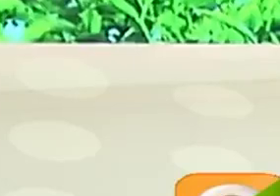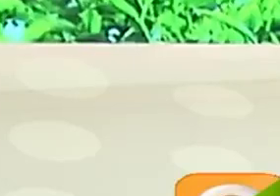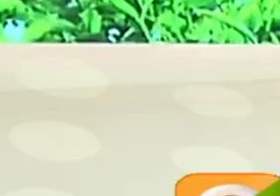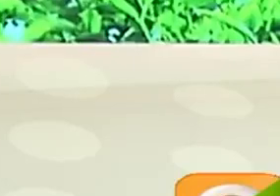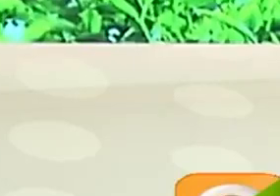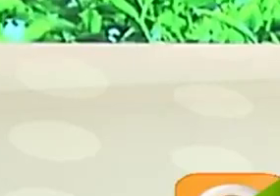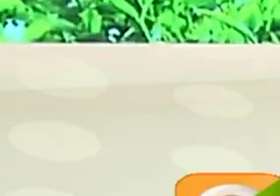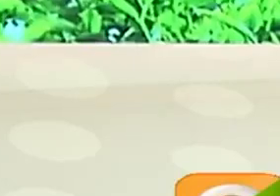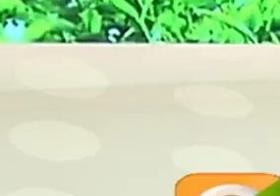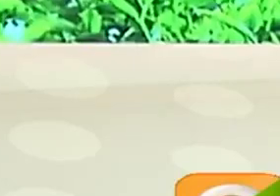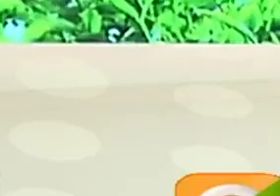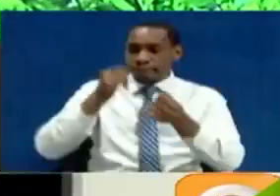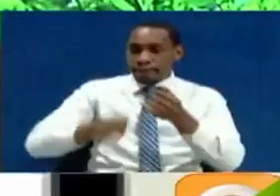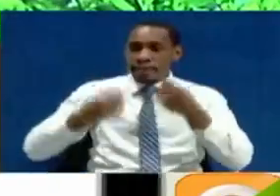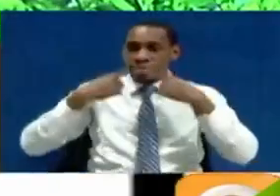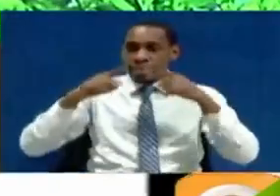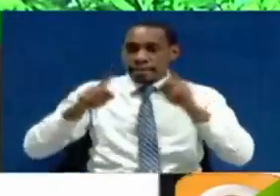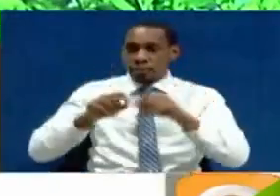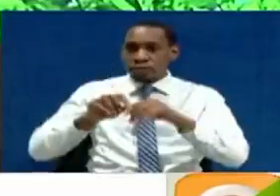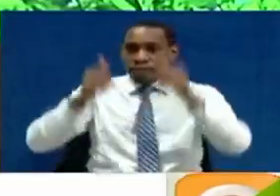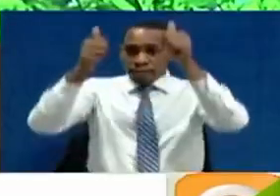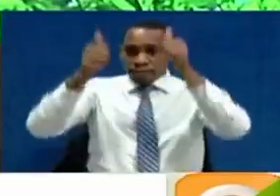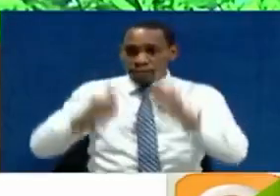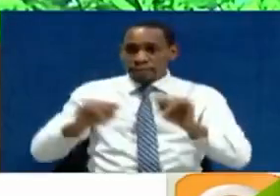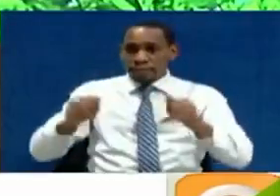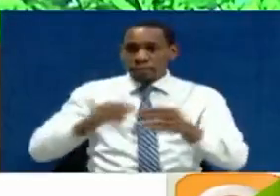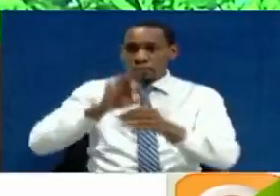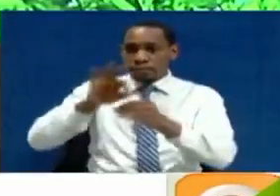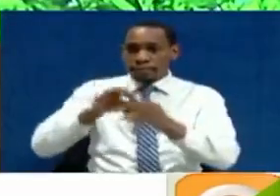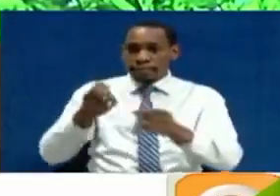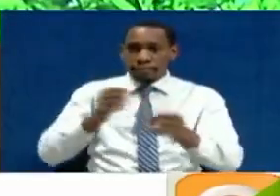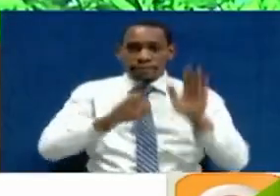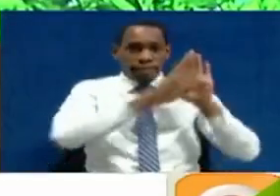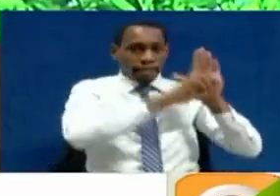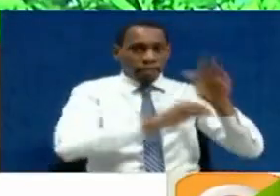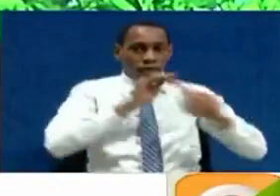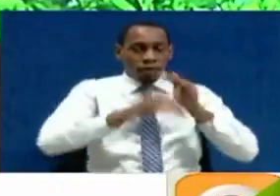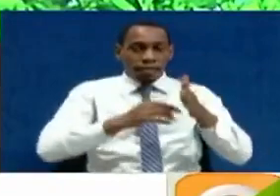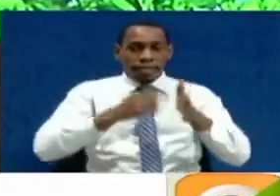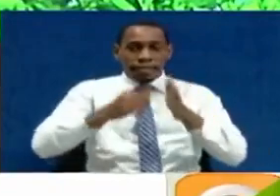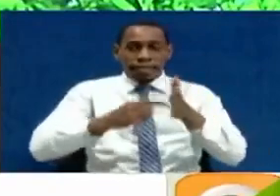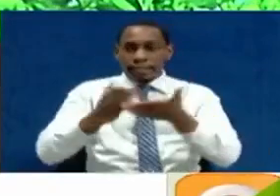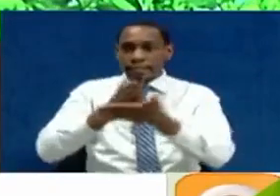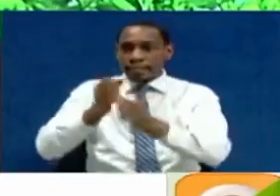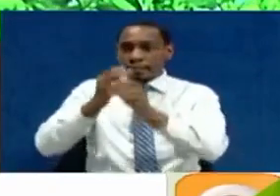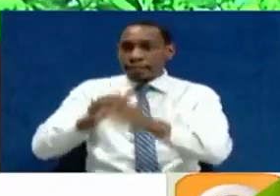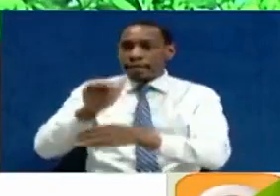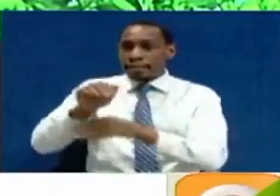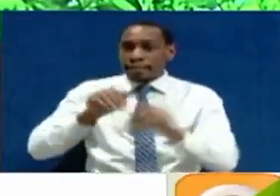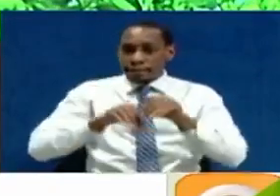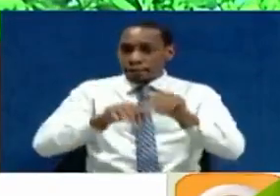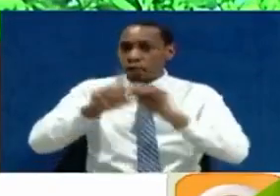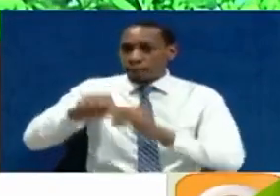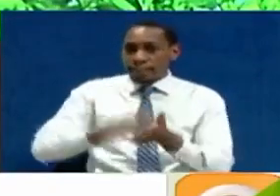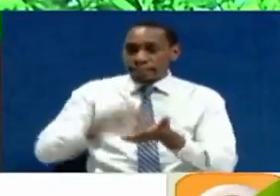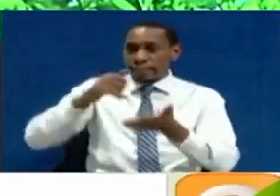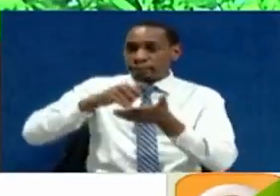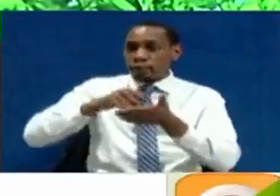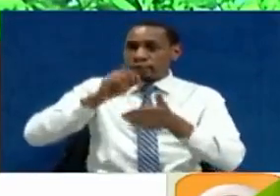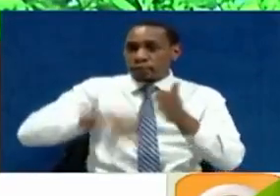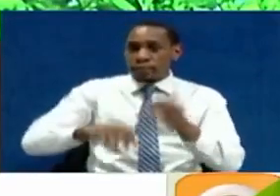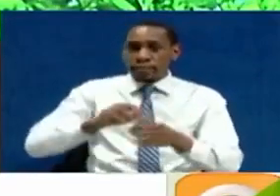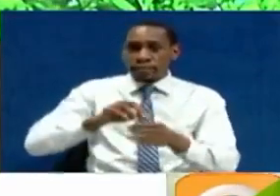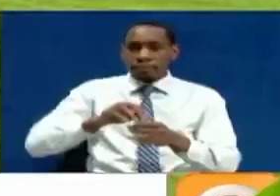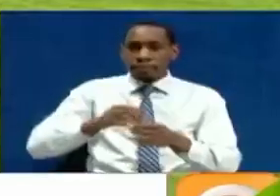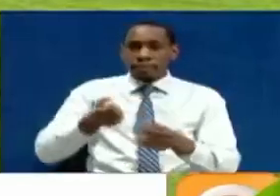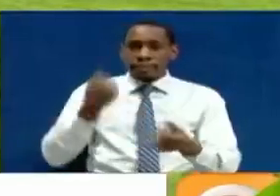Ministry of Agriculture has finally issued notice of the new tea regulations to all industry players calling for compliance. Among the major items of the